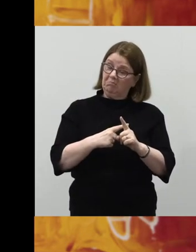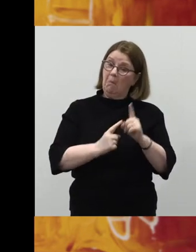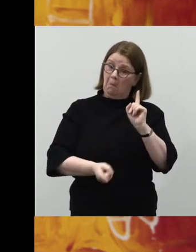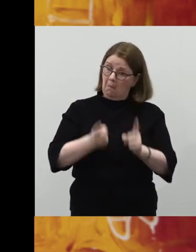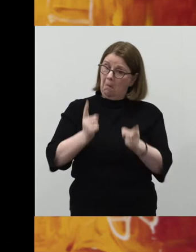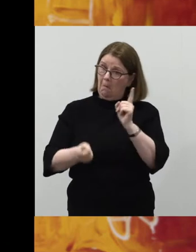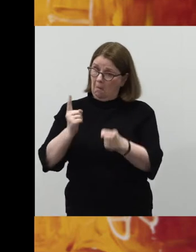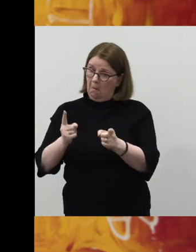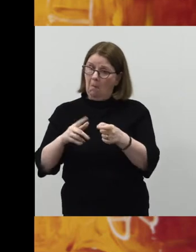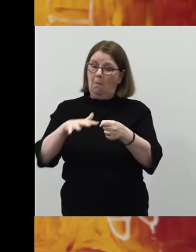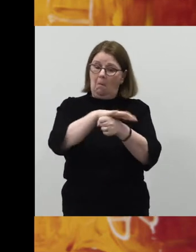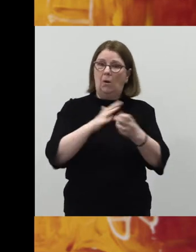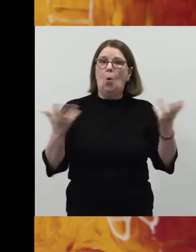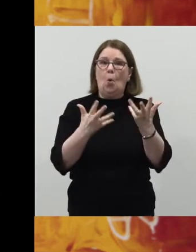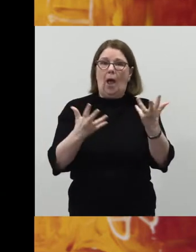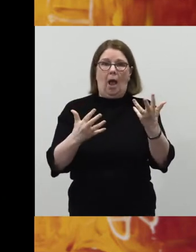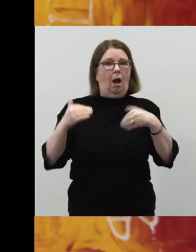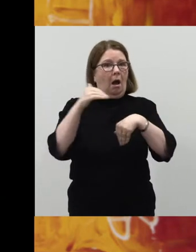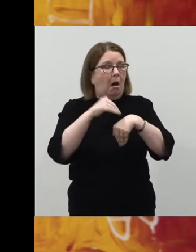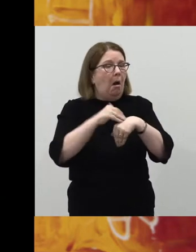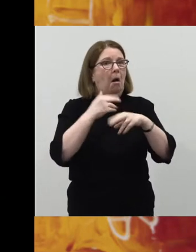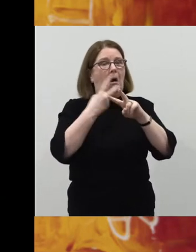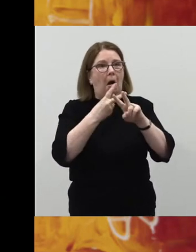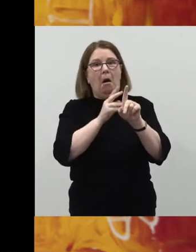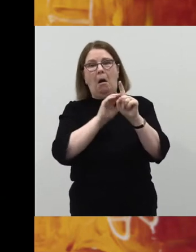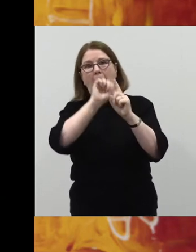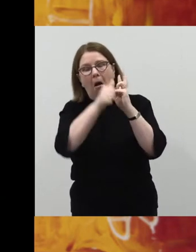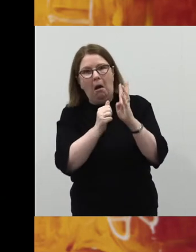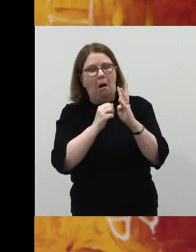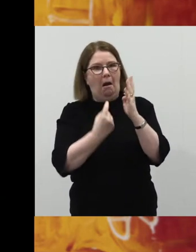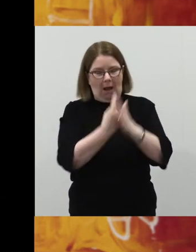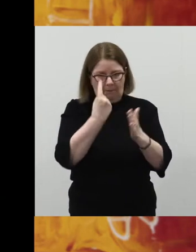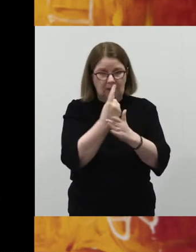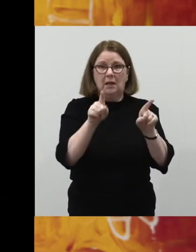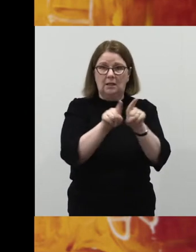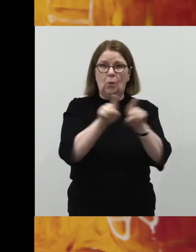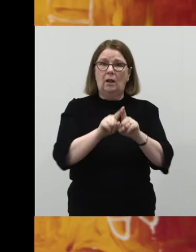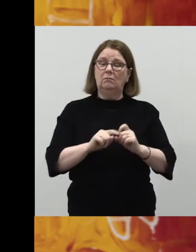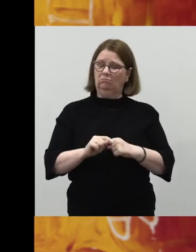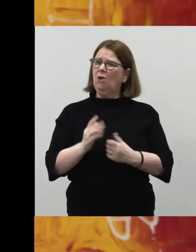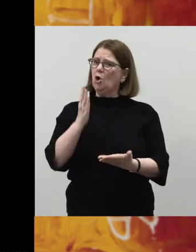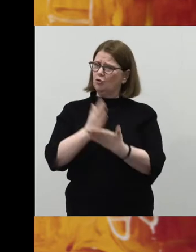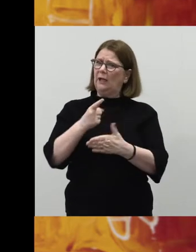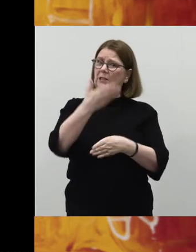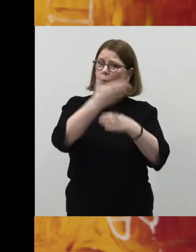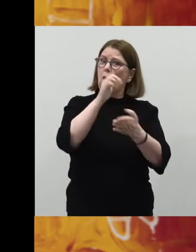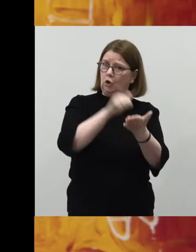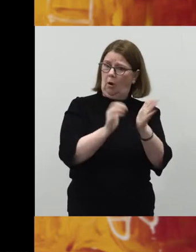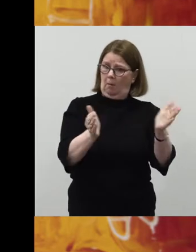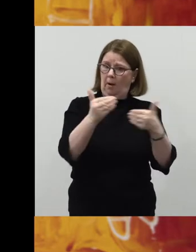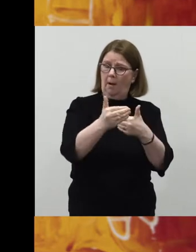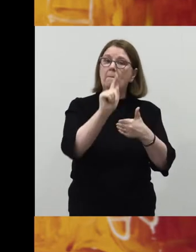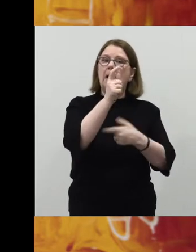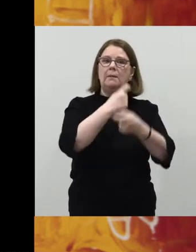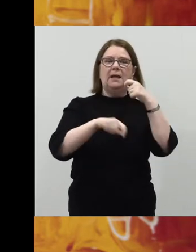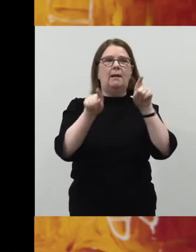of tantalizing mystery, of transgression, of wild imaginings, and not infrequently, as the site of